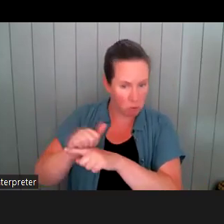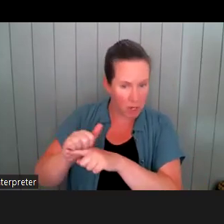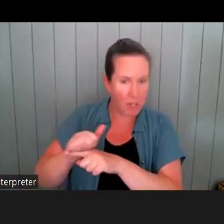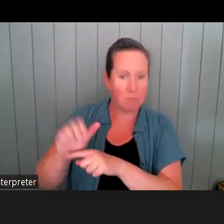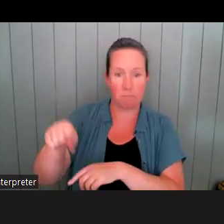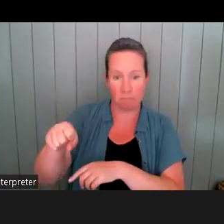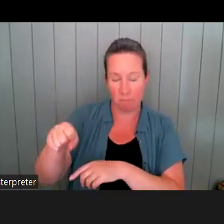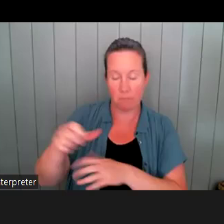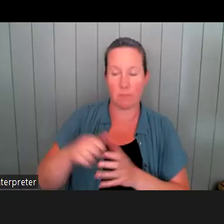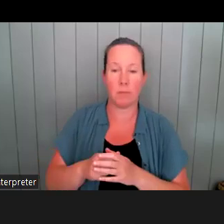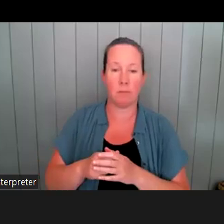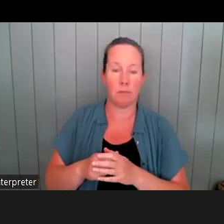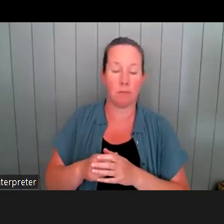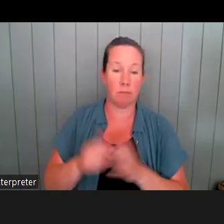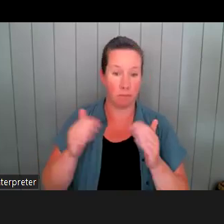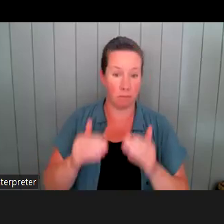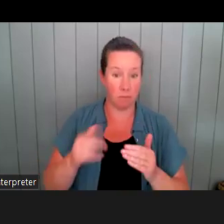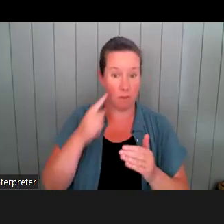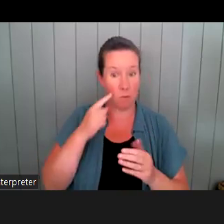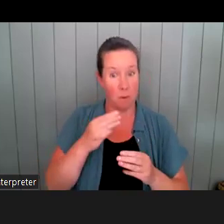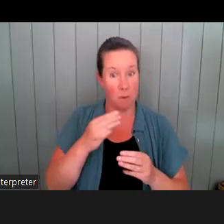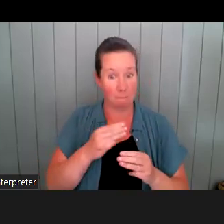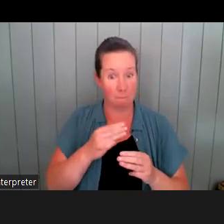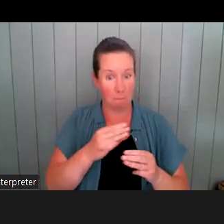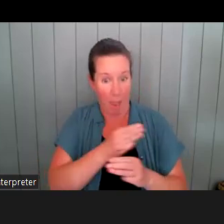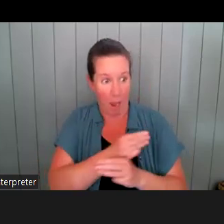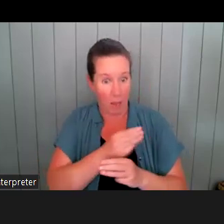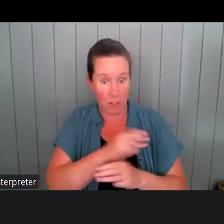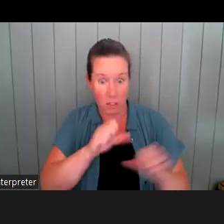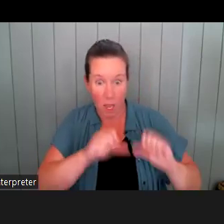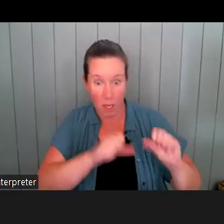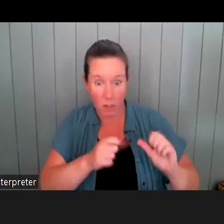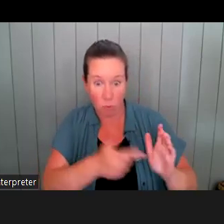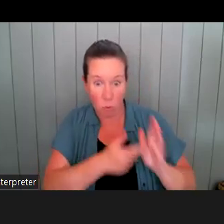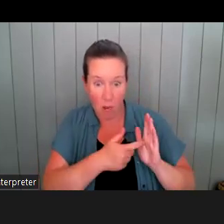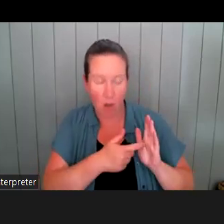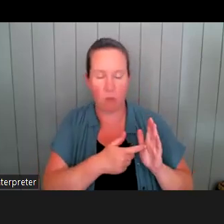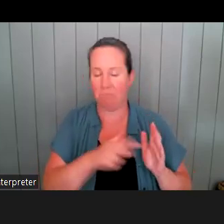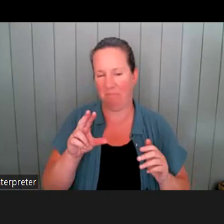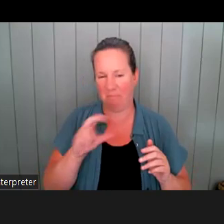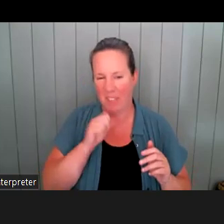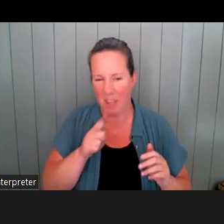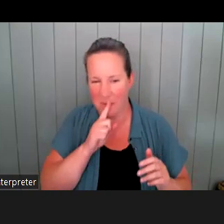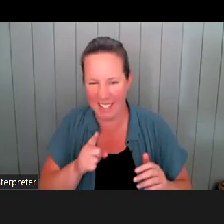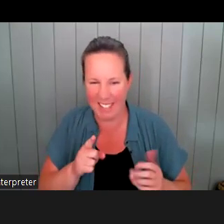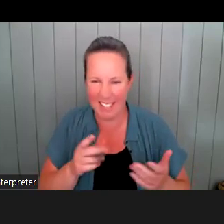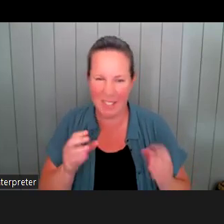For math and science, it's psychology. So I'm not going to have to do calculus. That's pretty good.